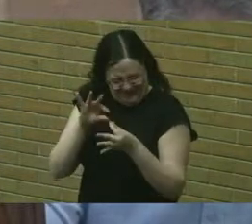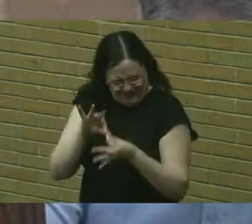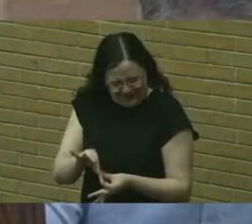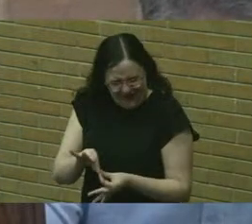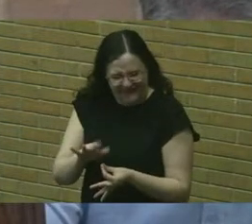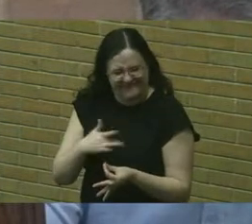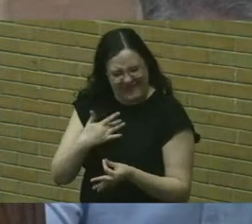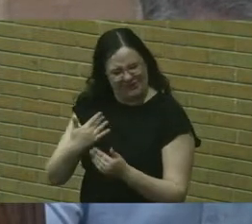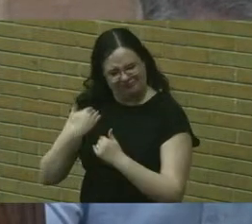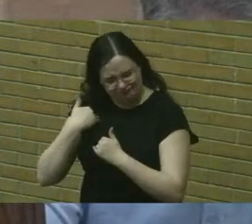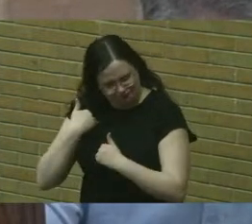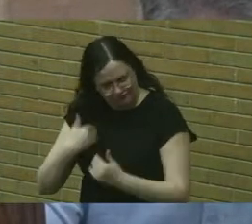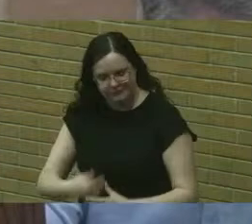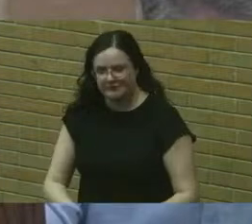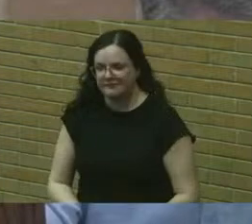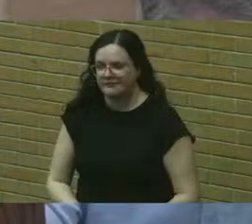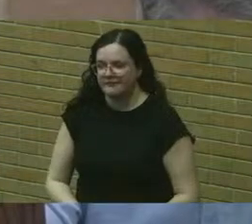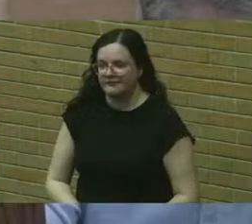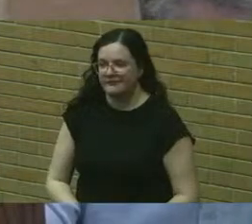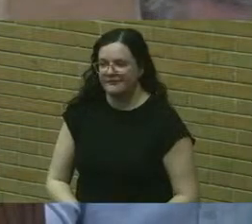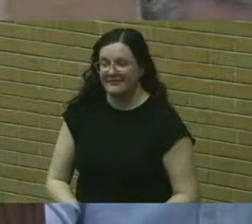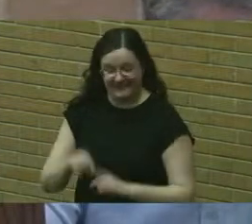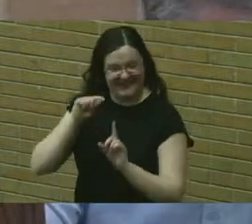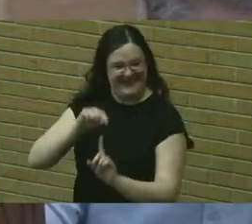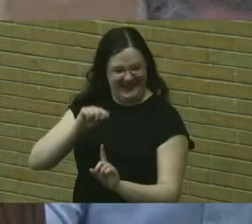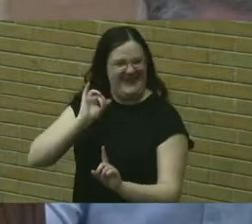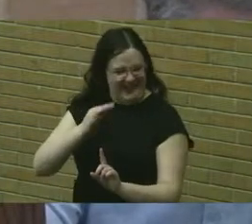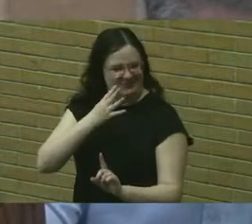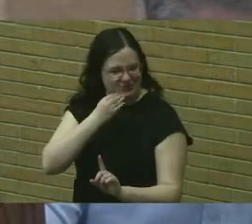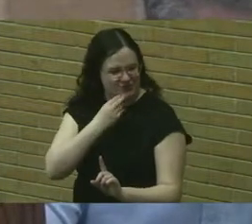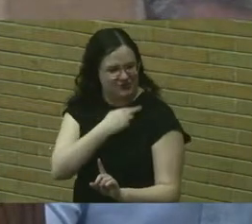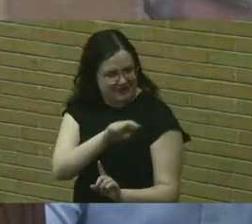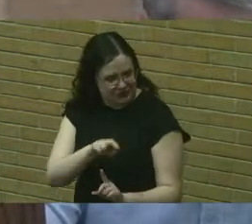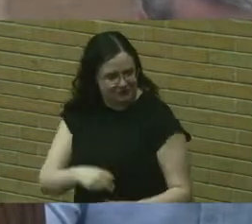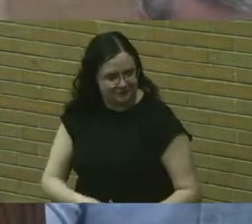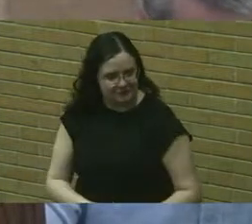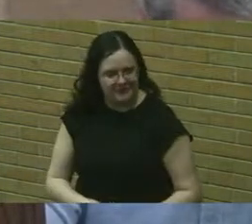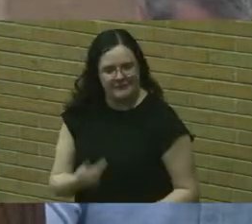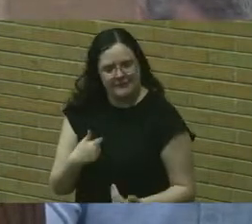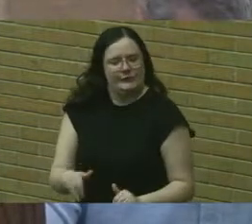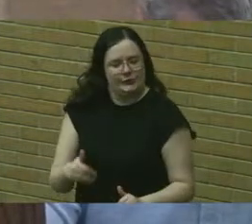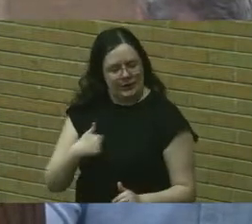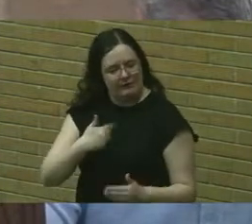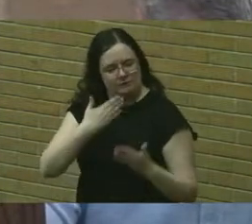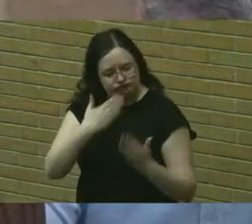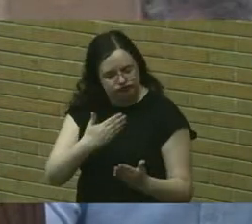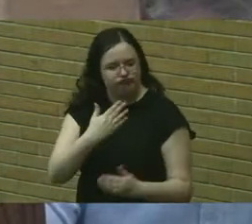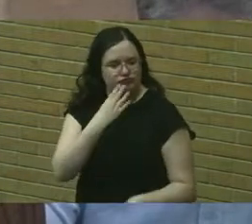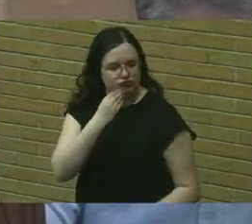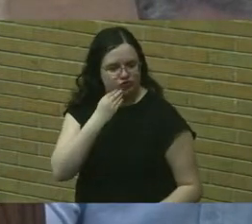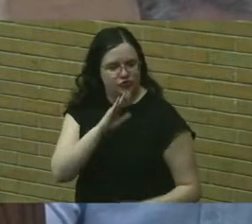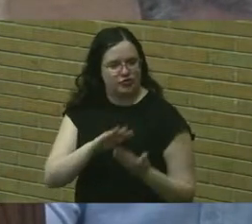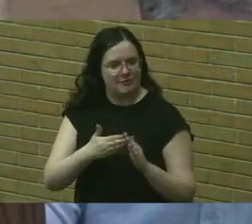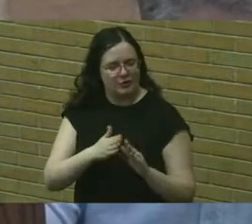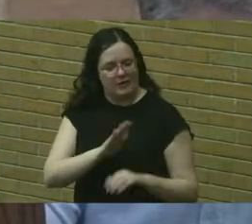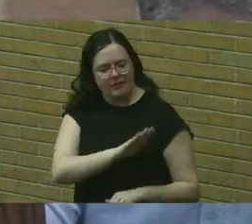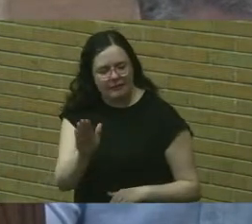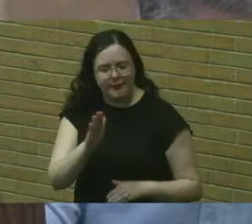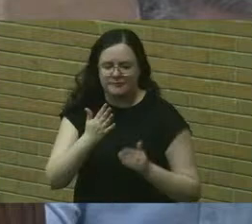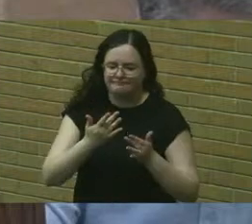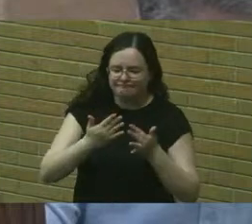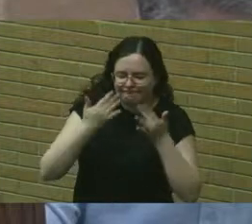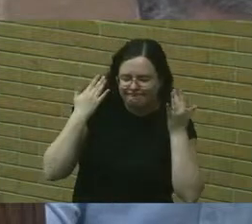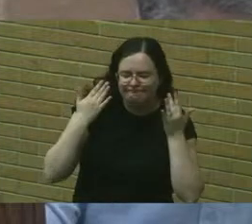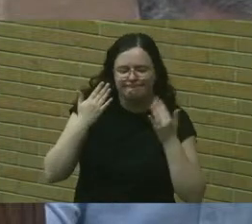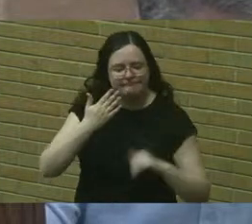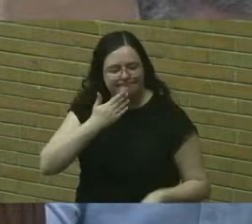me. And that is the Jewish religion. I'm very grateful for the Jewish community, for their kindness, for their